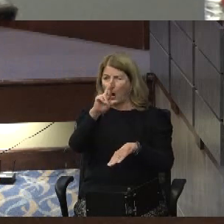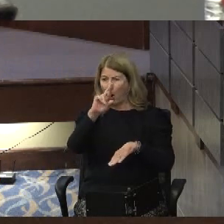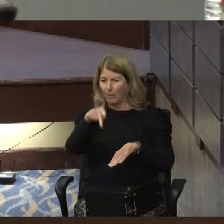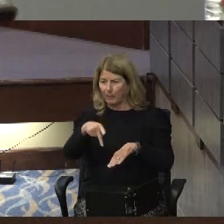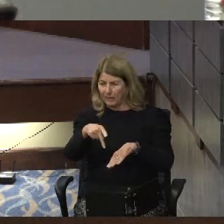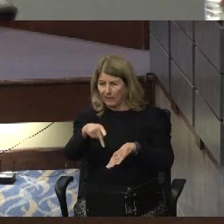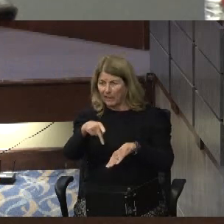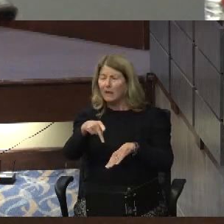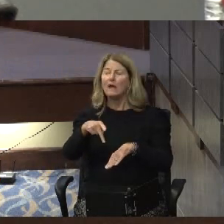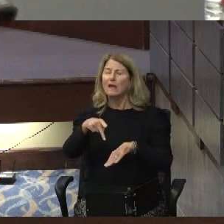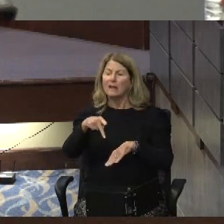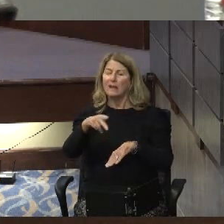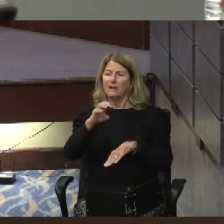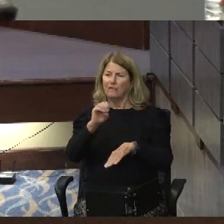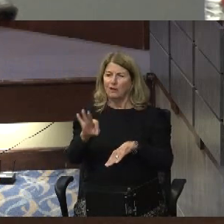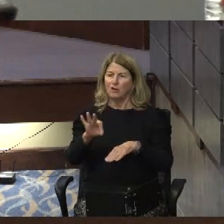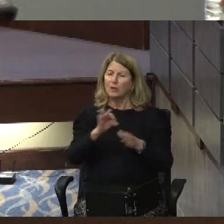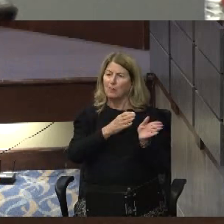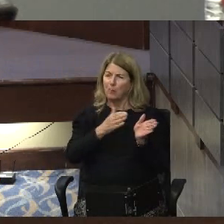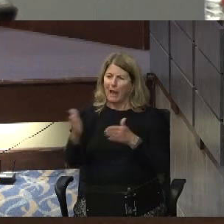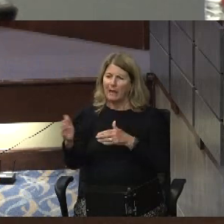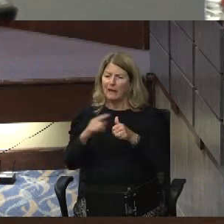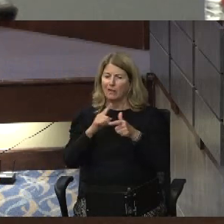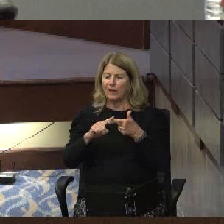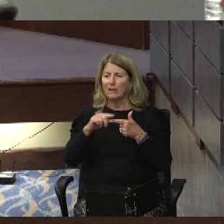Clint Peters will cover 4 public hearings,